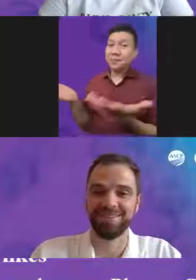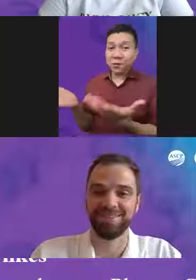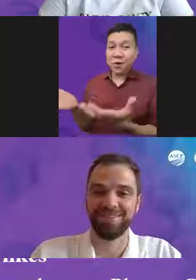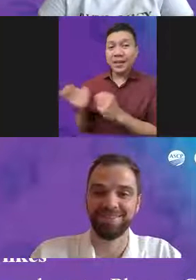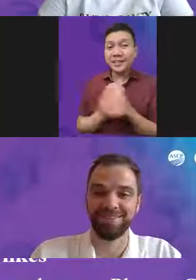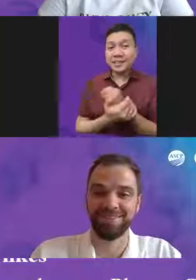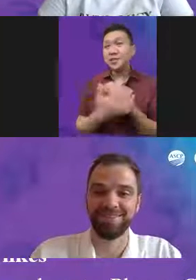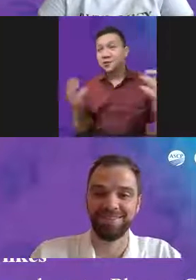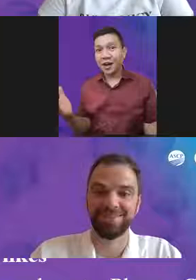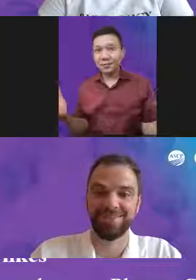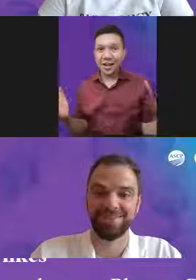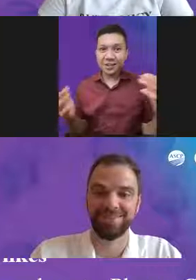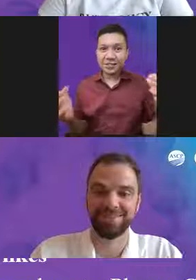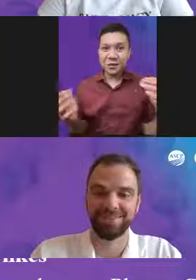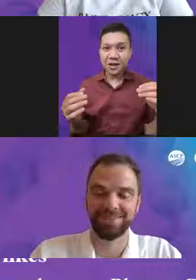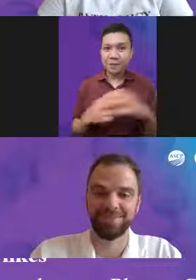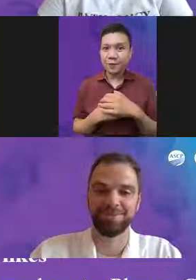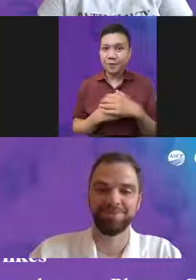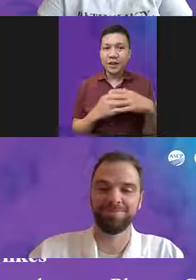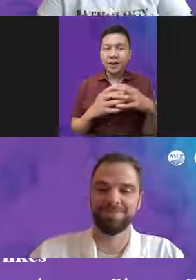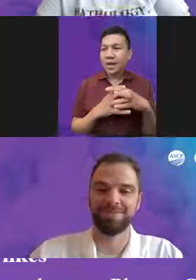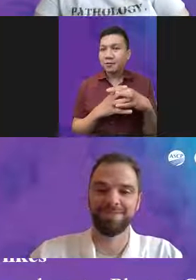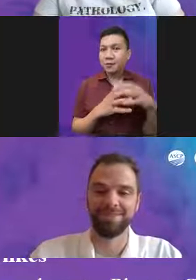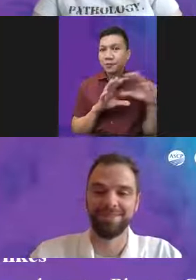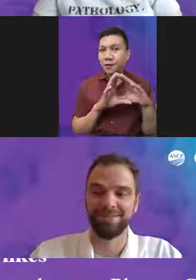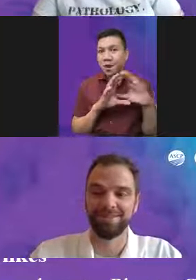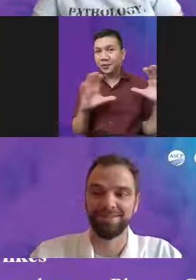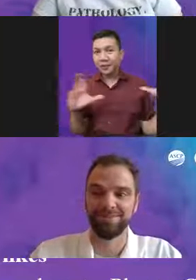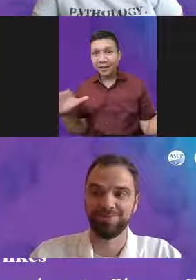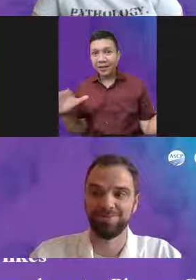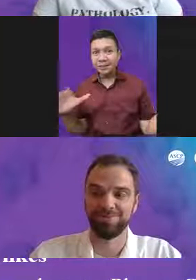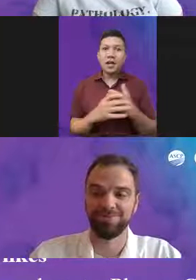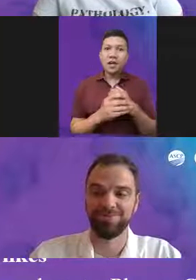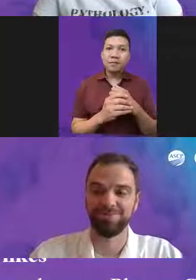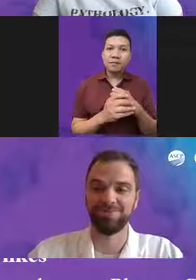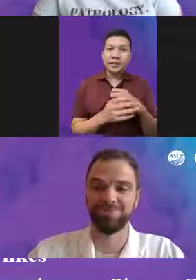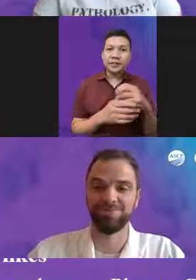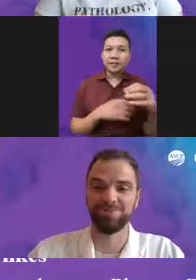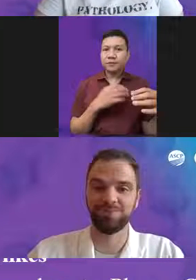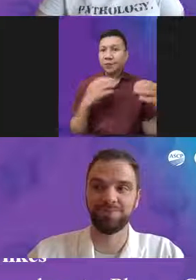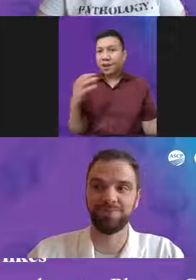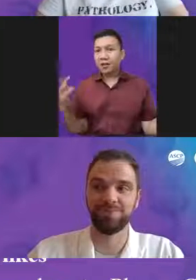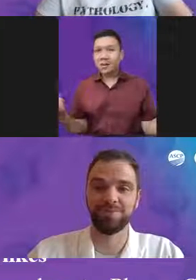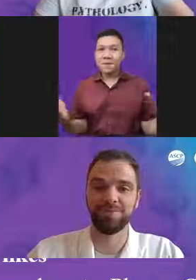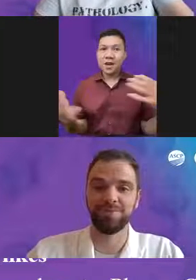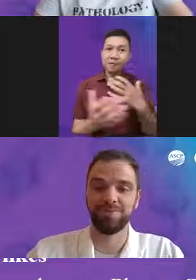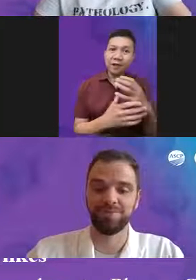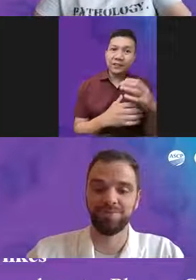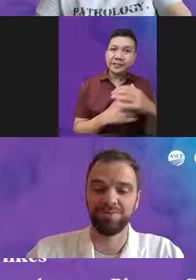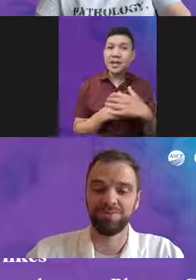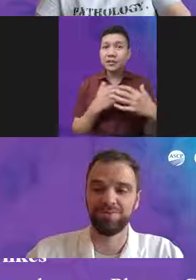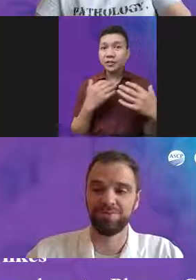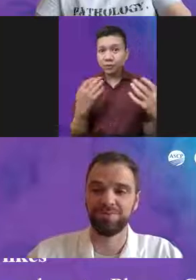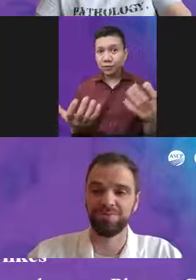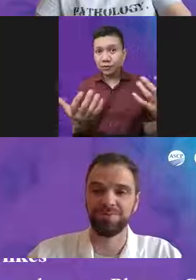So how does it form as a teardrop form? You know, the bone marrow space is where the